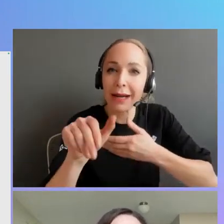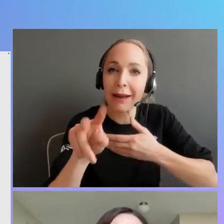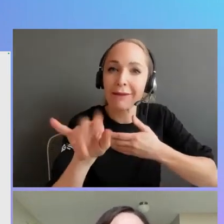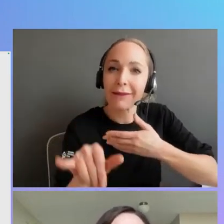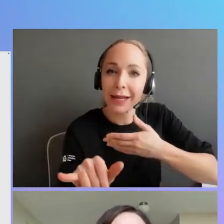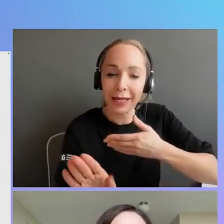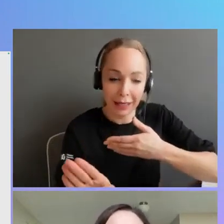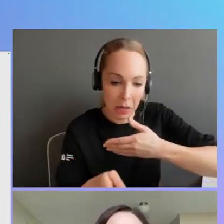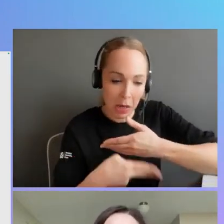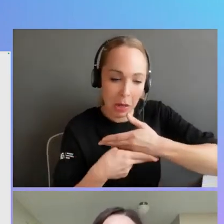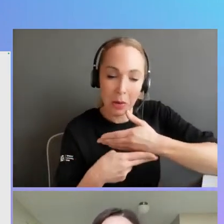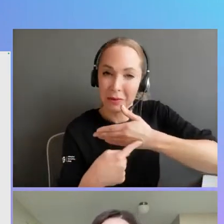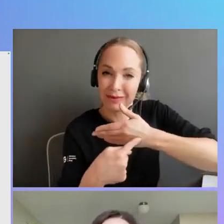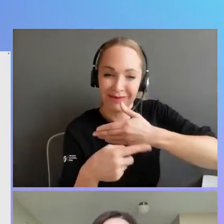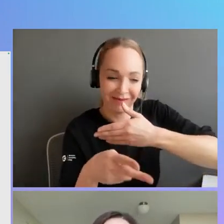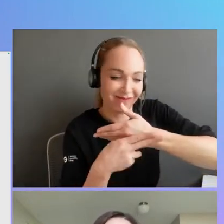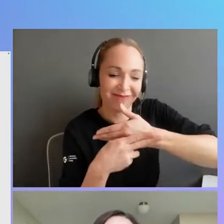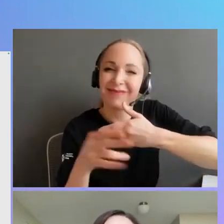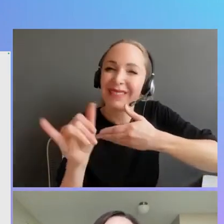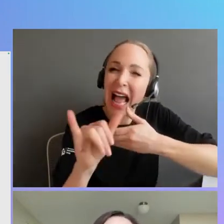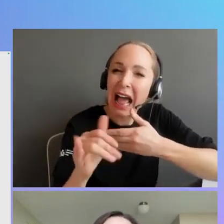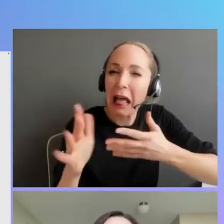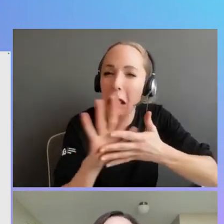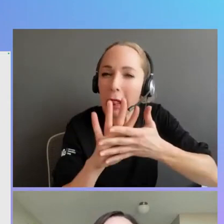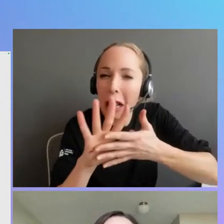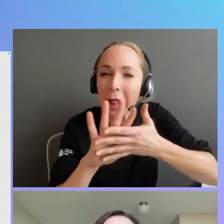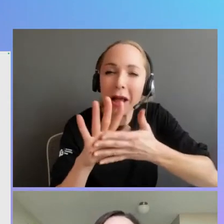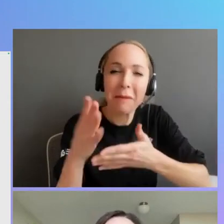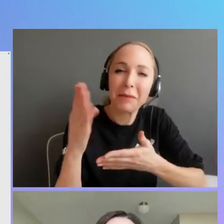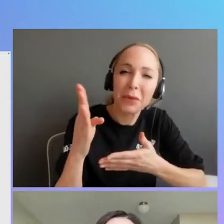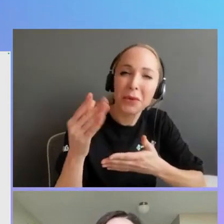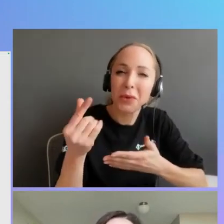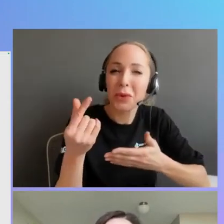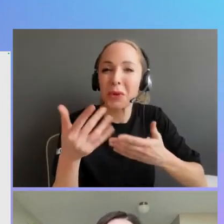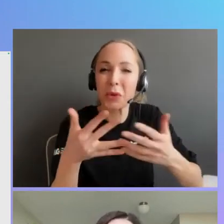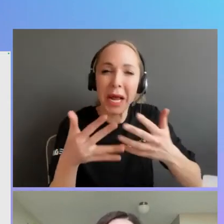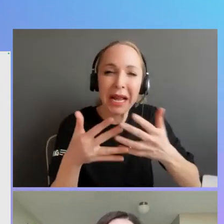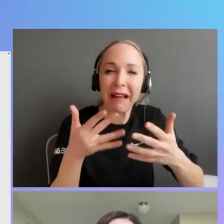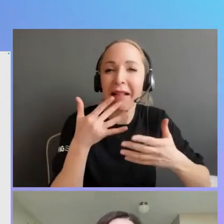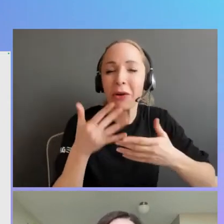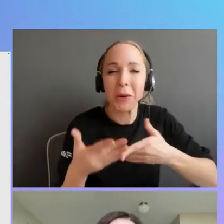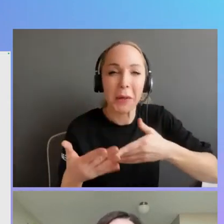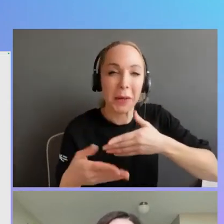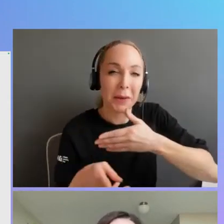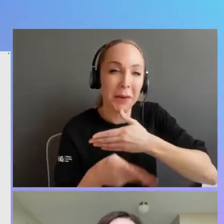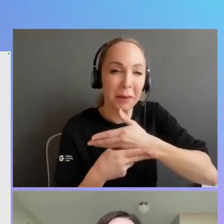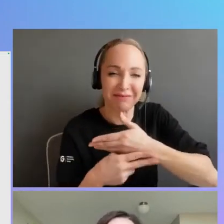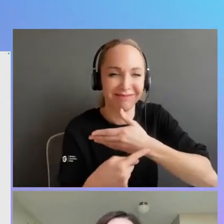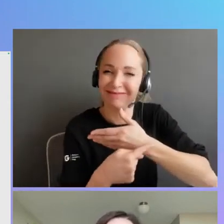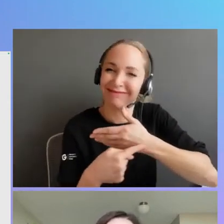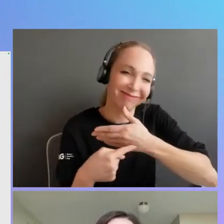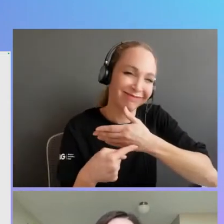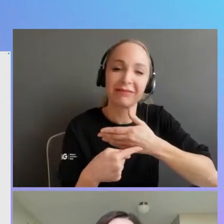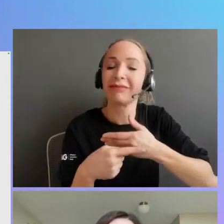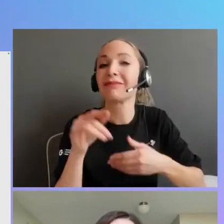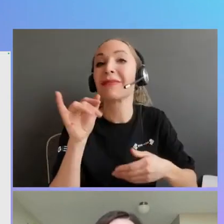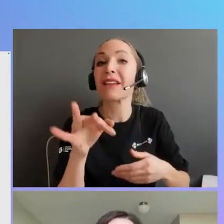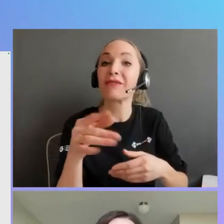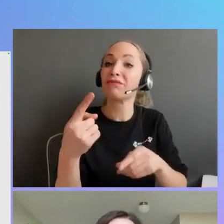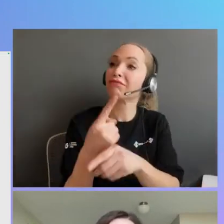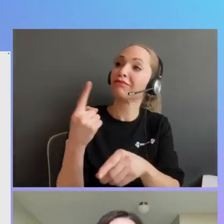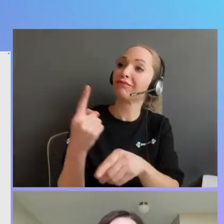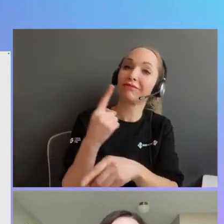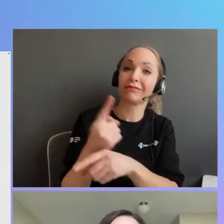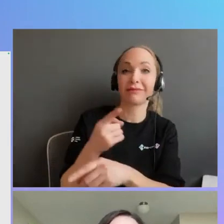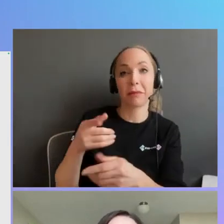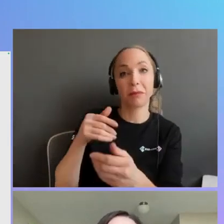this muddy blue-gray color instead. So if you were to use a traditional method of checking for color contrast by looking at those values